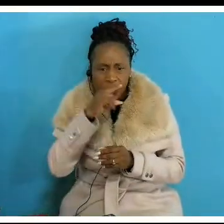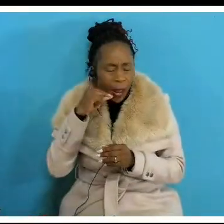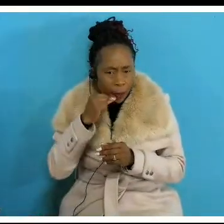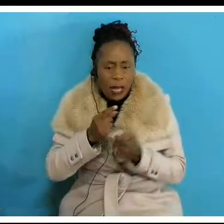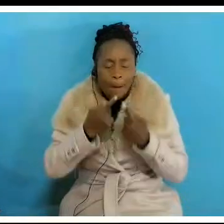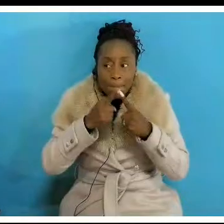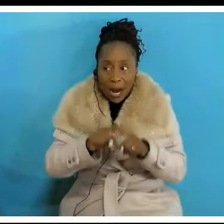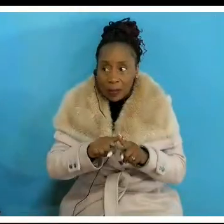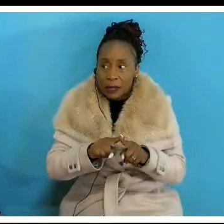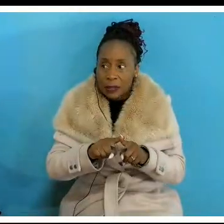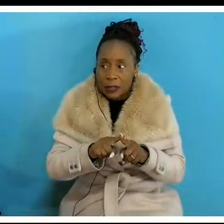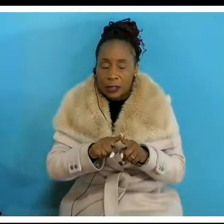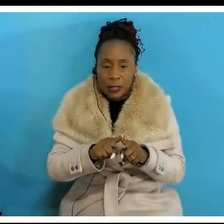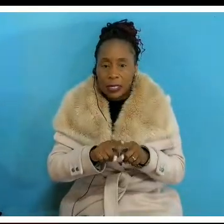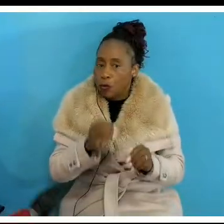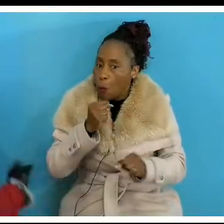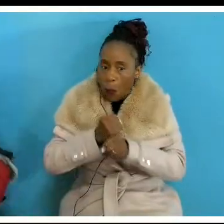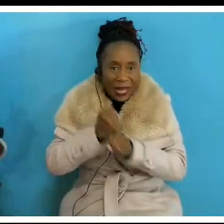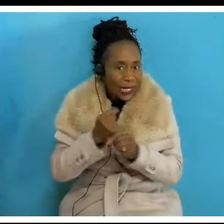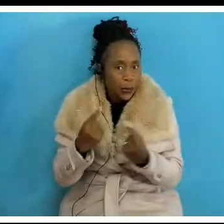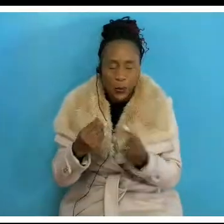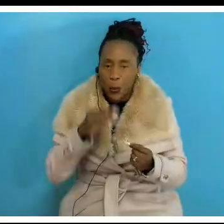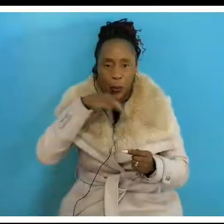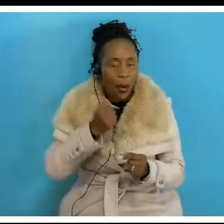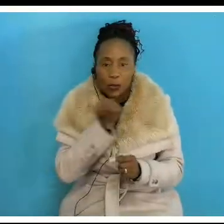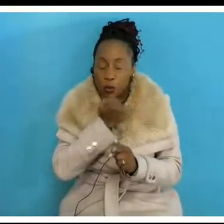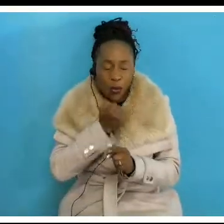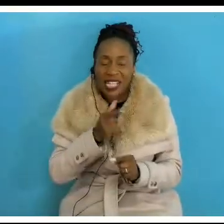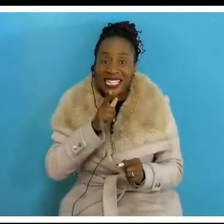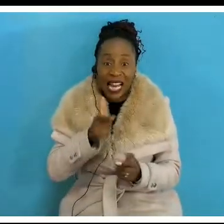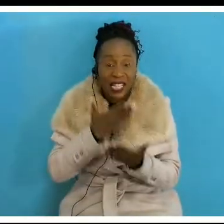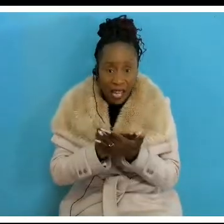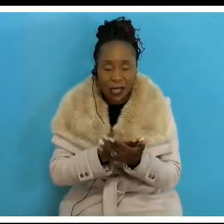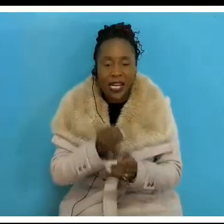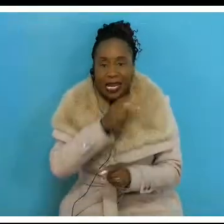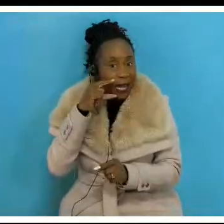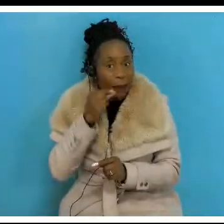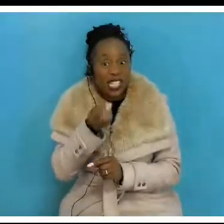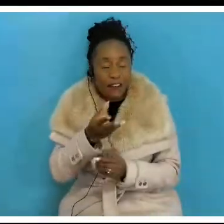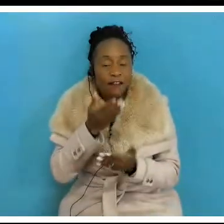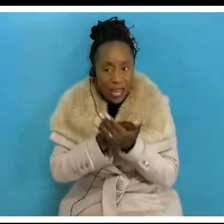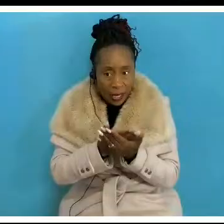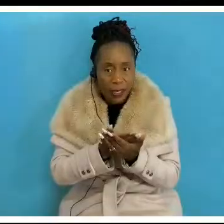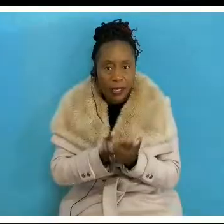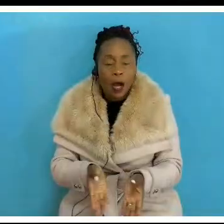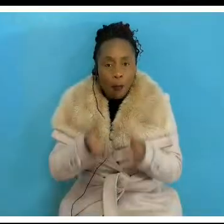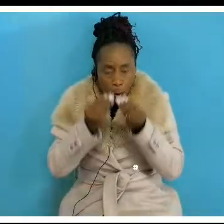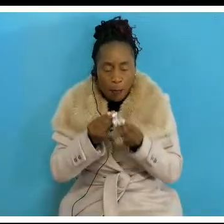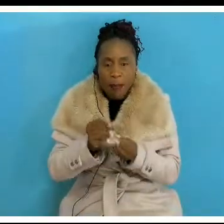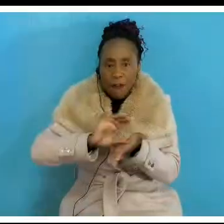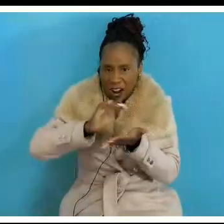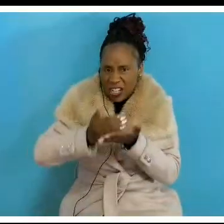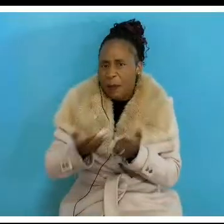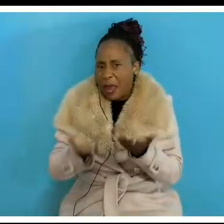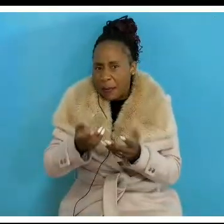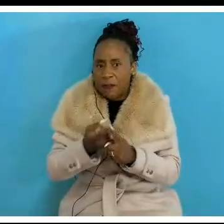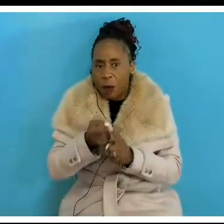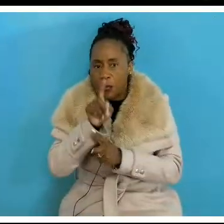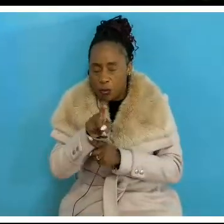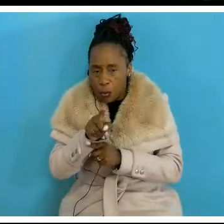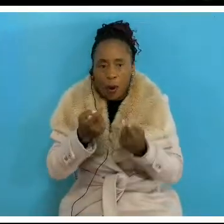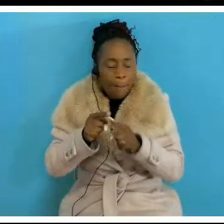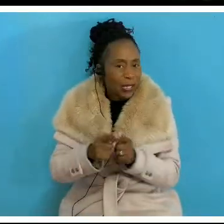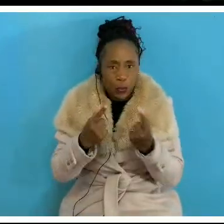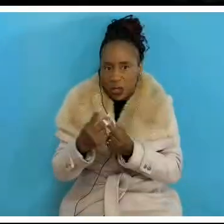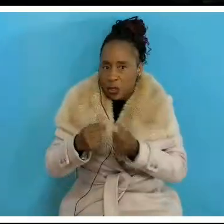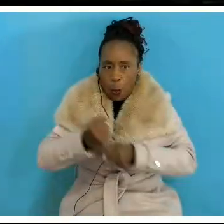but they're not doing the work. I'm sorry, I can tell you, I can give you names. They got maybe funding from you, but they're not doing the